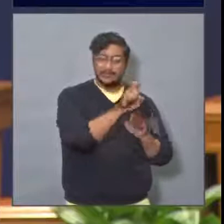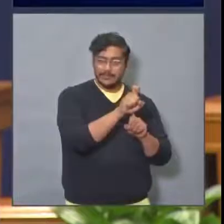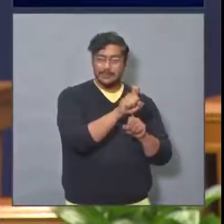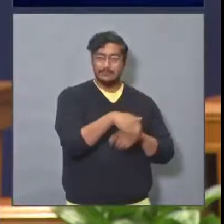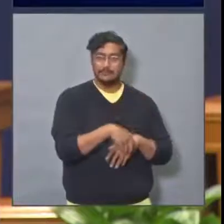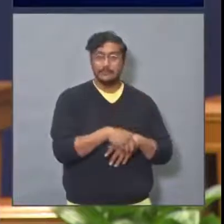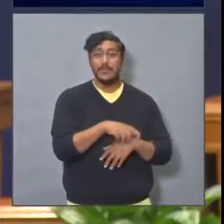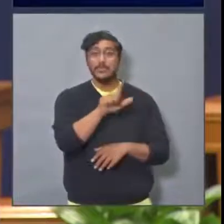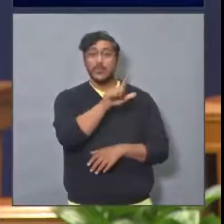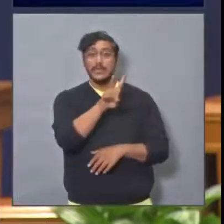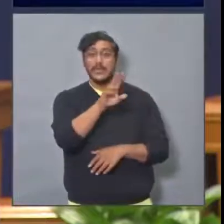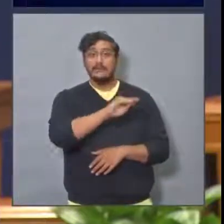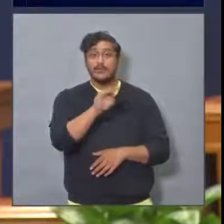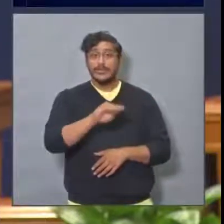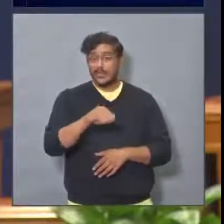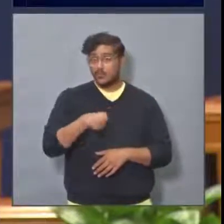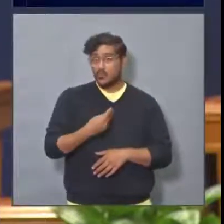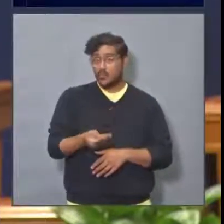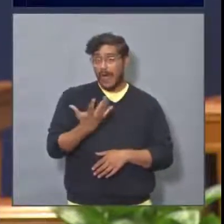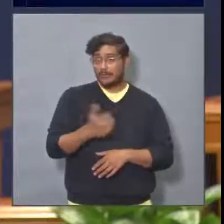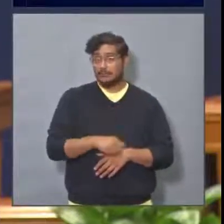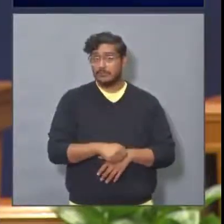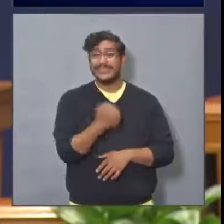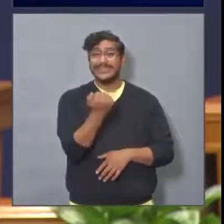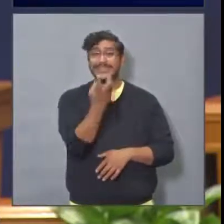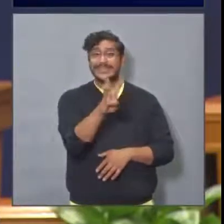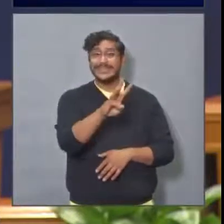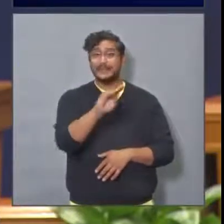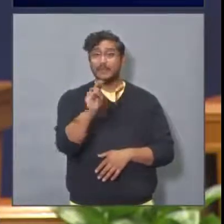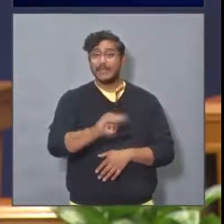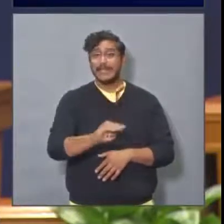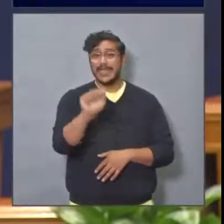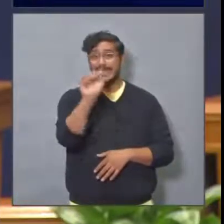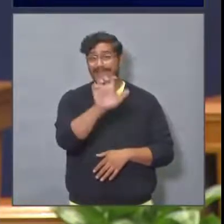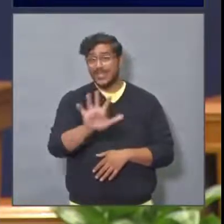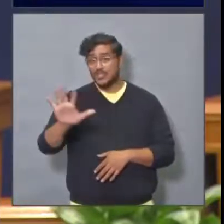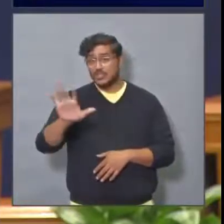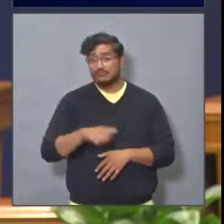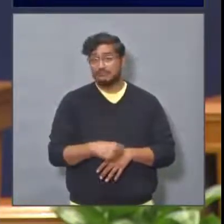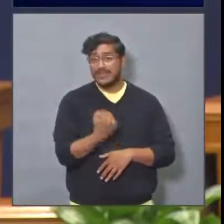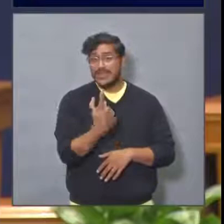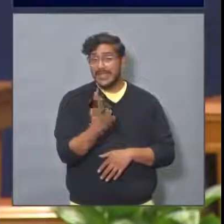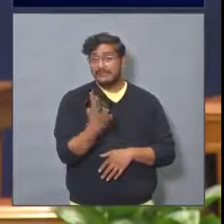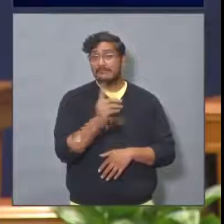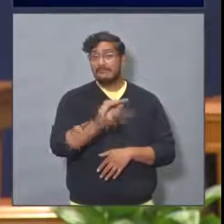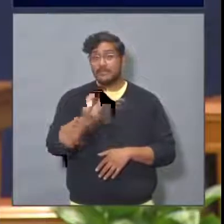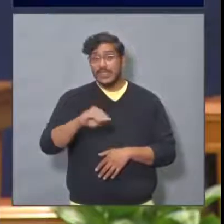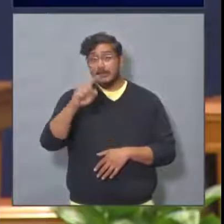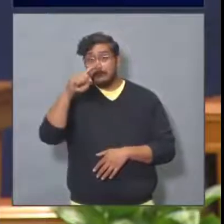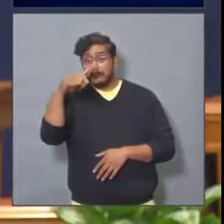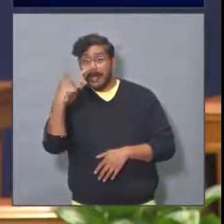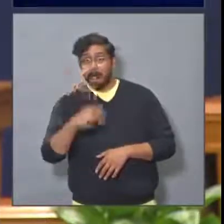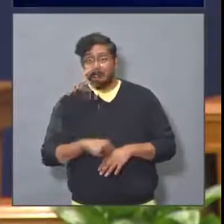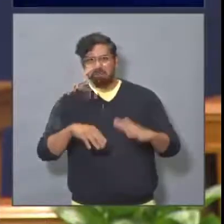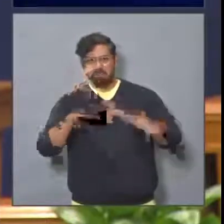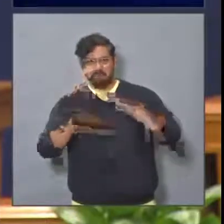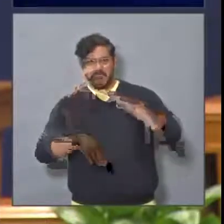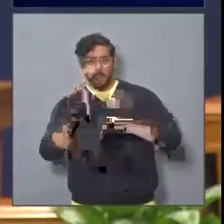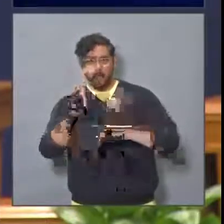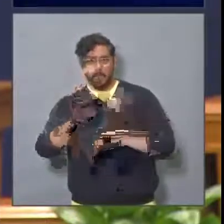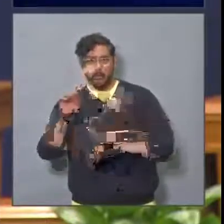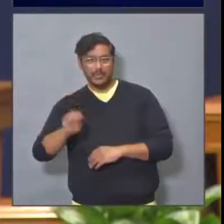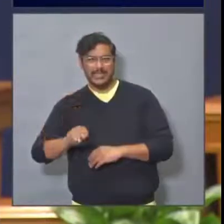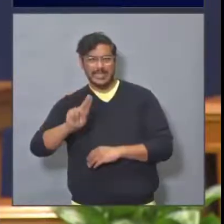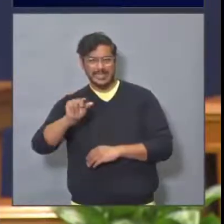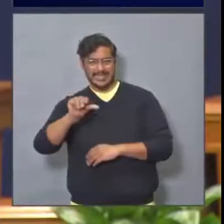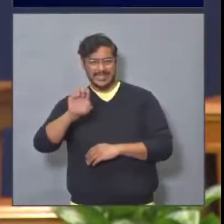Latinx, 27% are white, 16% are Asian, 11% are Black, less than 1% are